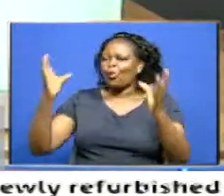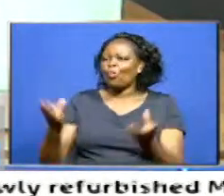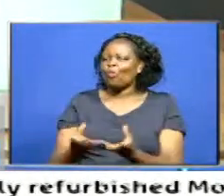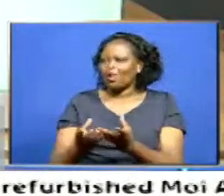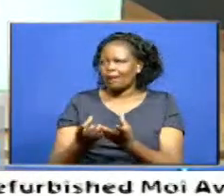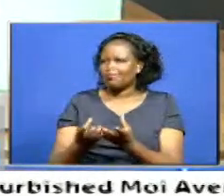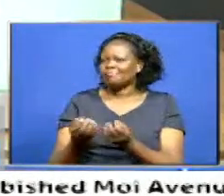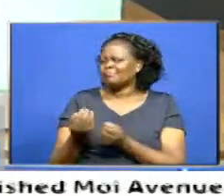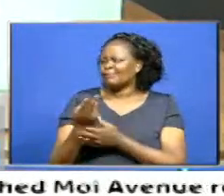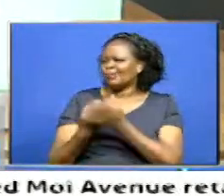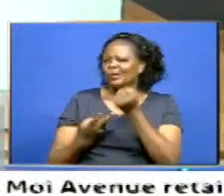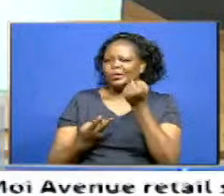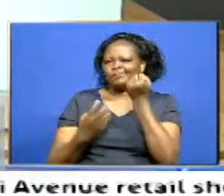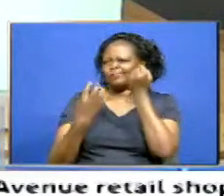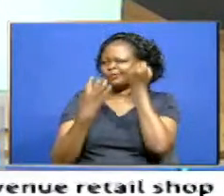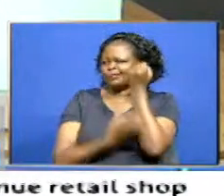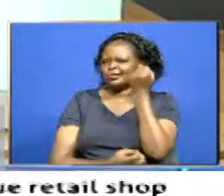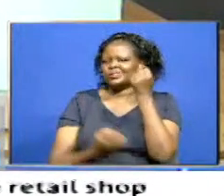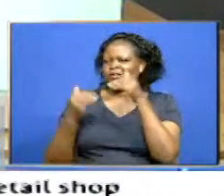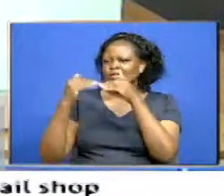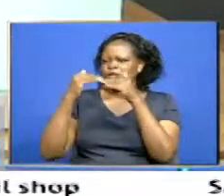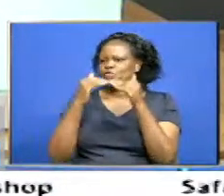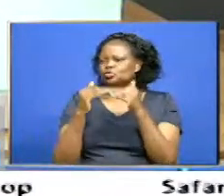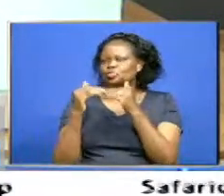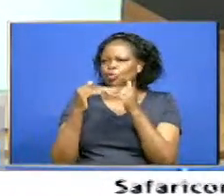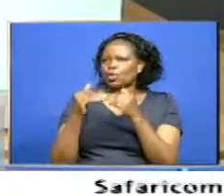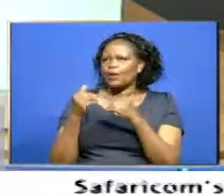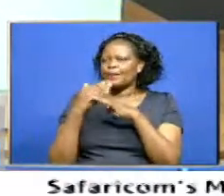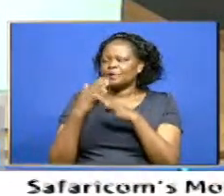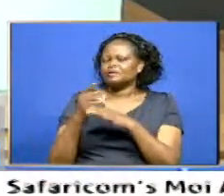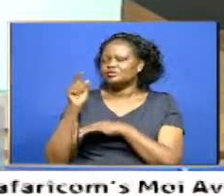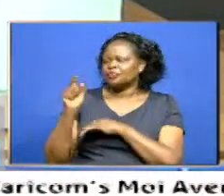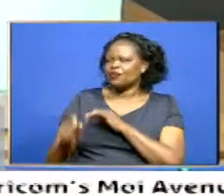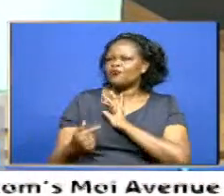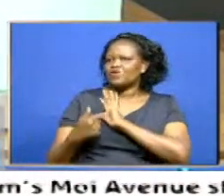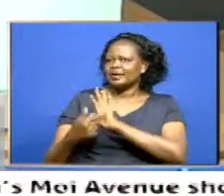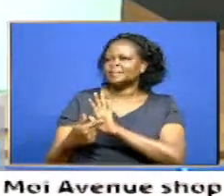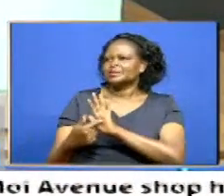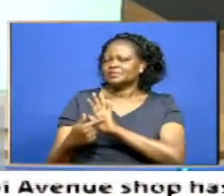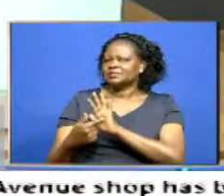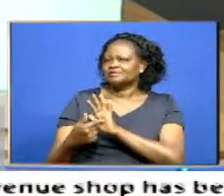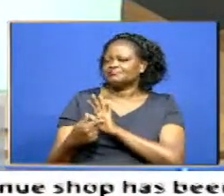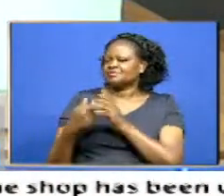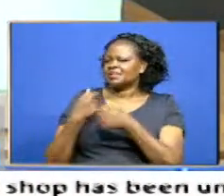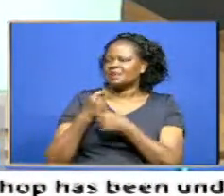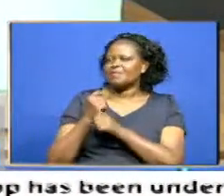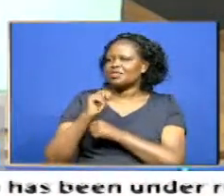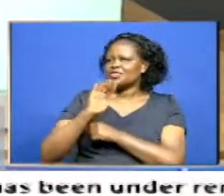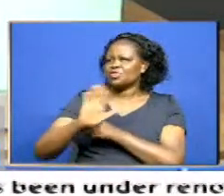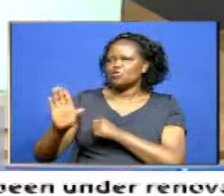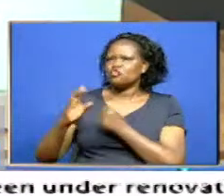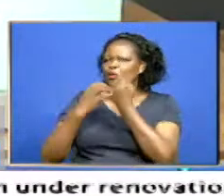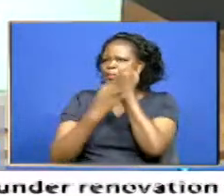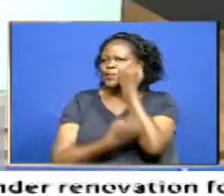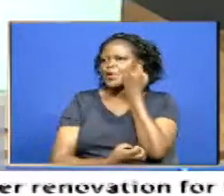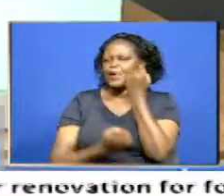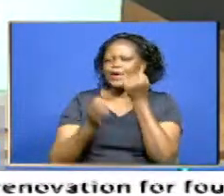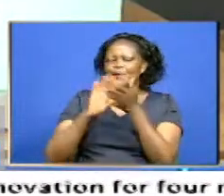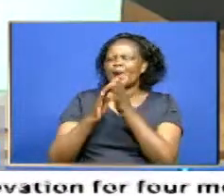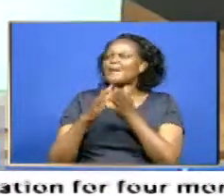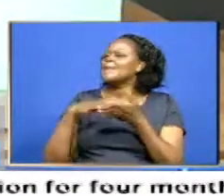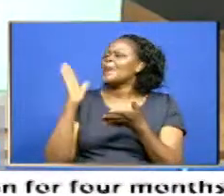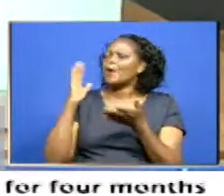both worsened inequality between the rich and the poor, for example, but also made even those who are poor more